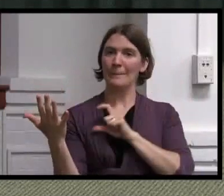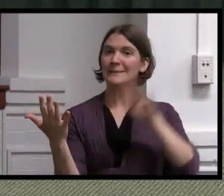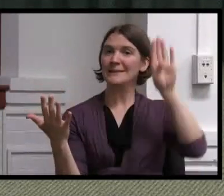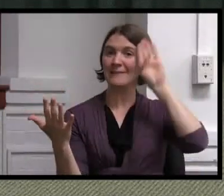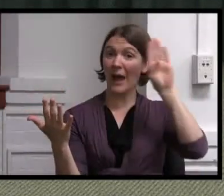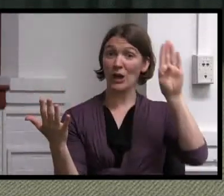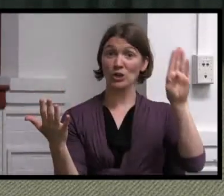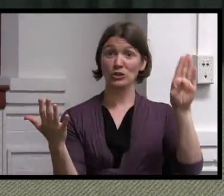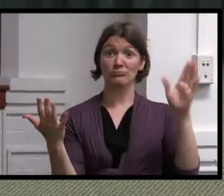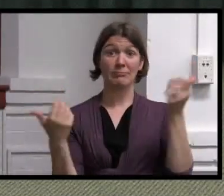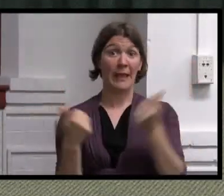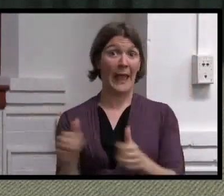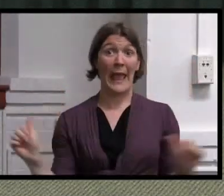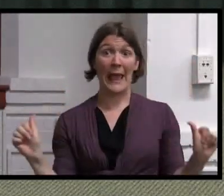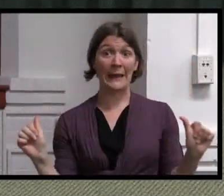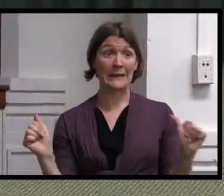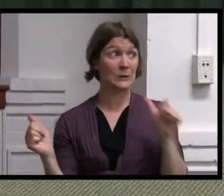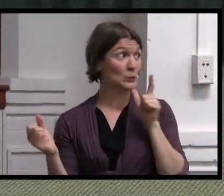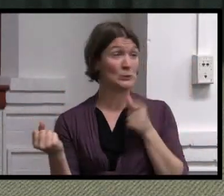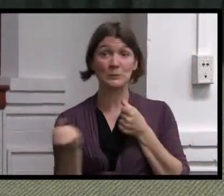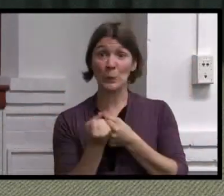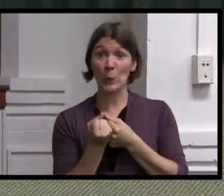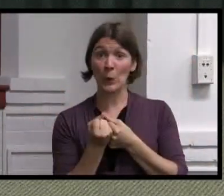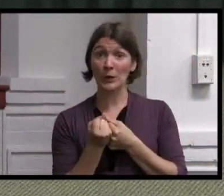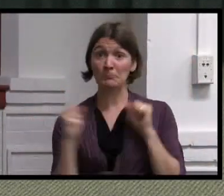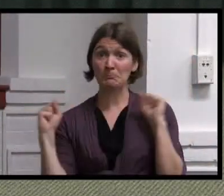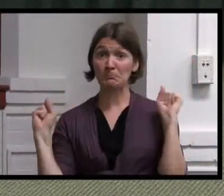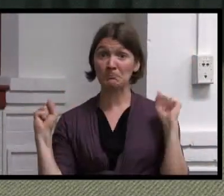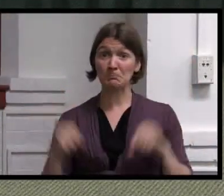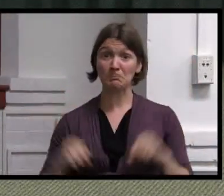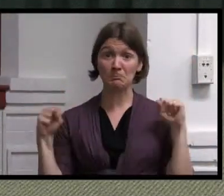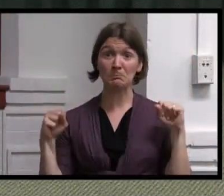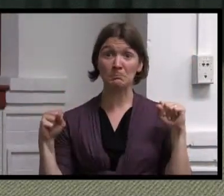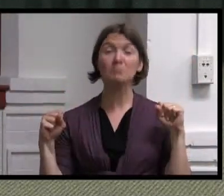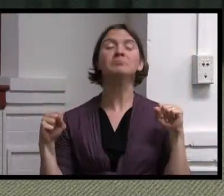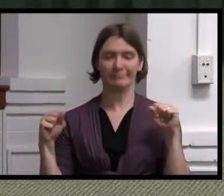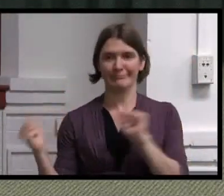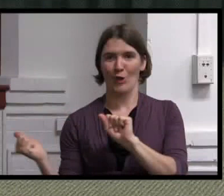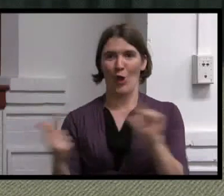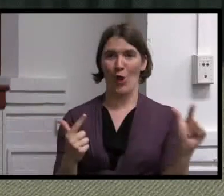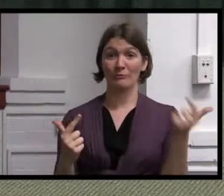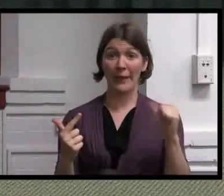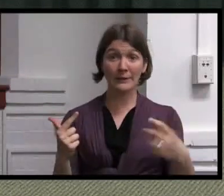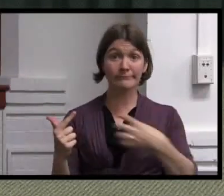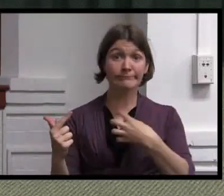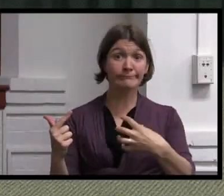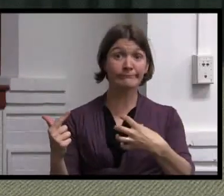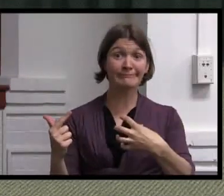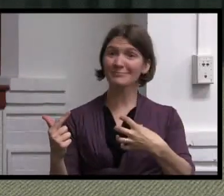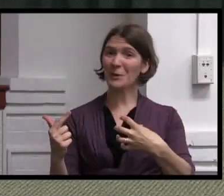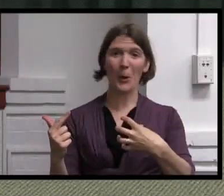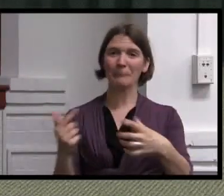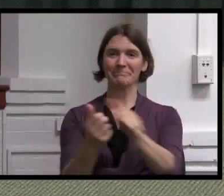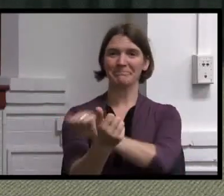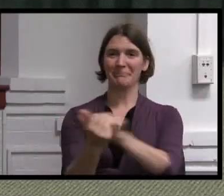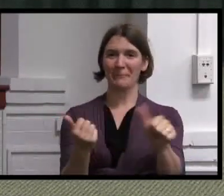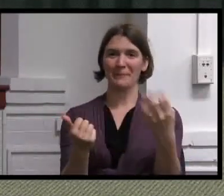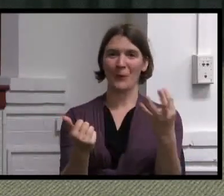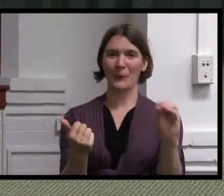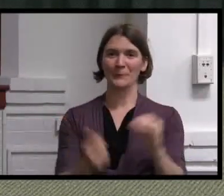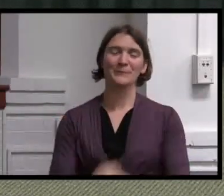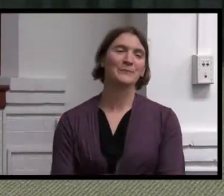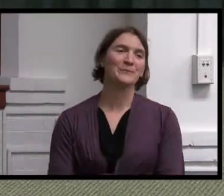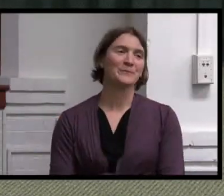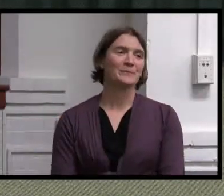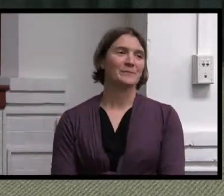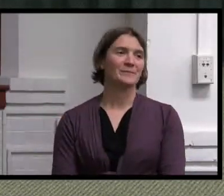Project Bond Fund. All those in favor, please say aye. Aye. Aye. Anyone opposed? The motion carries